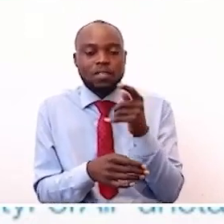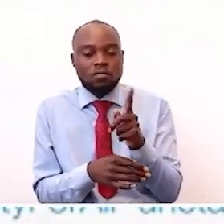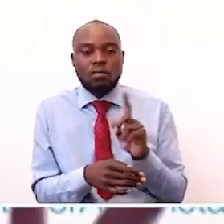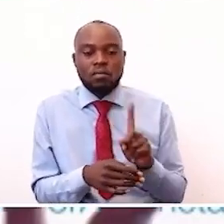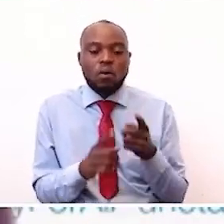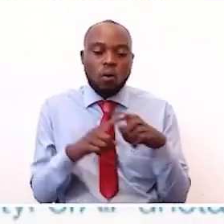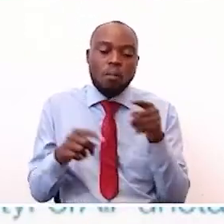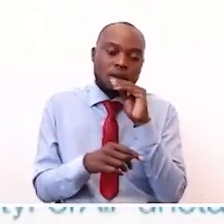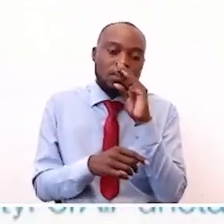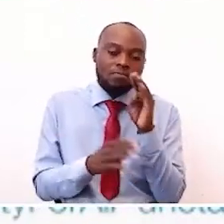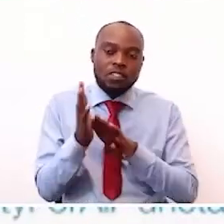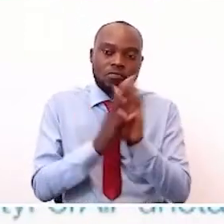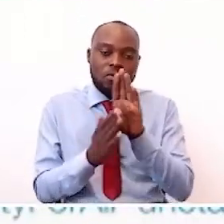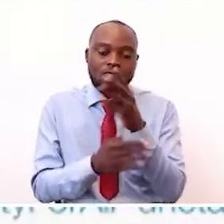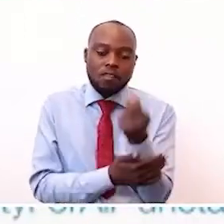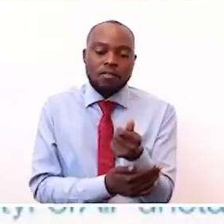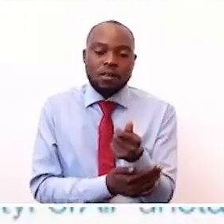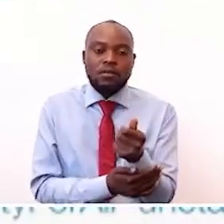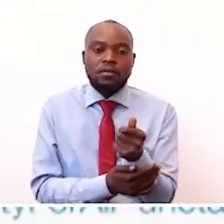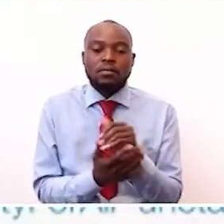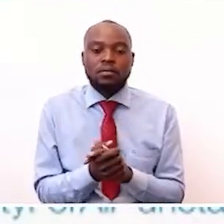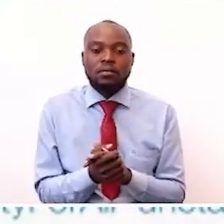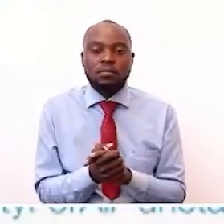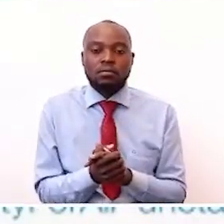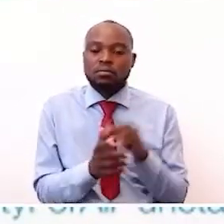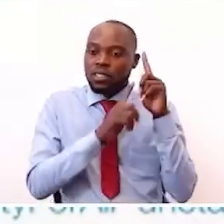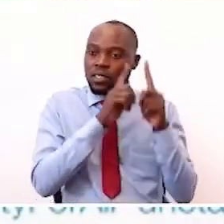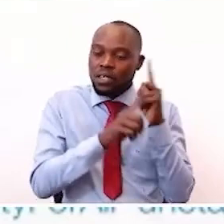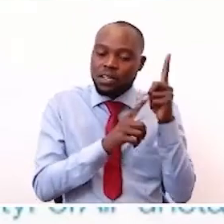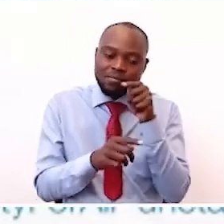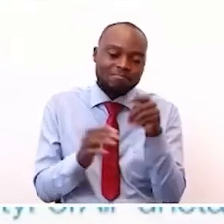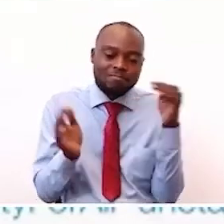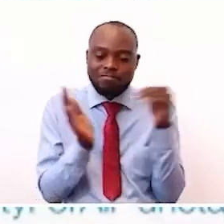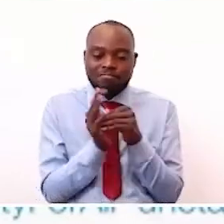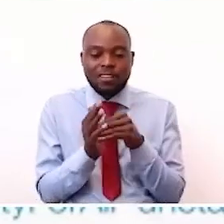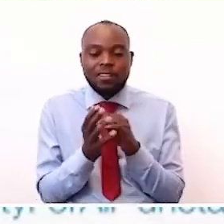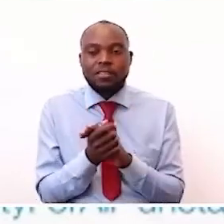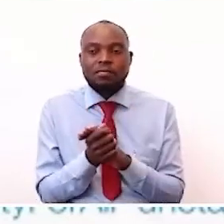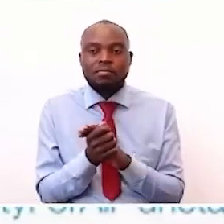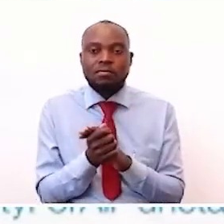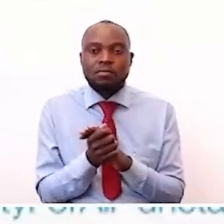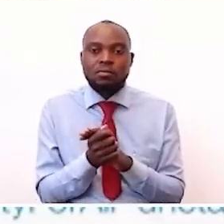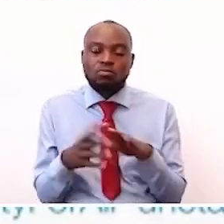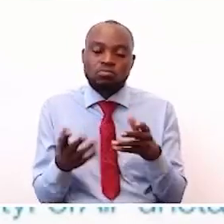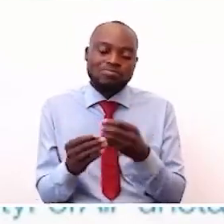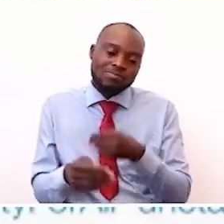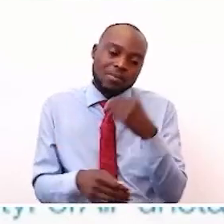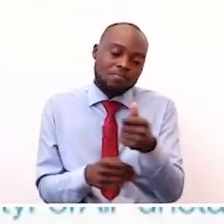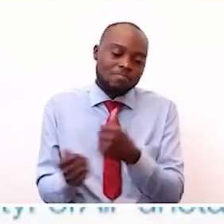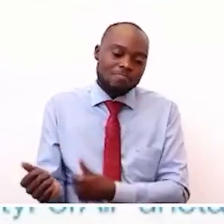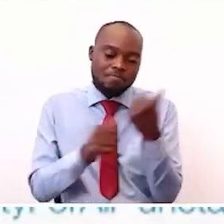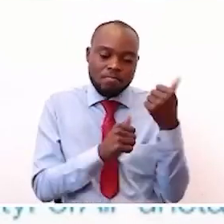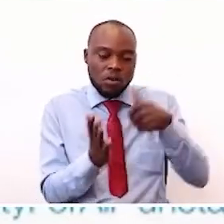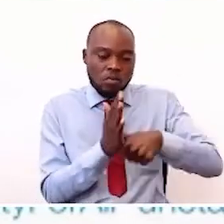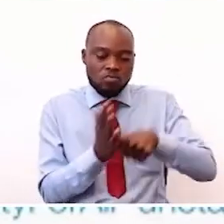talk about a development financing gap. Let's think about the gap that we need, not only to repay our debts, not only